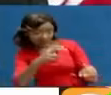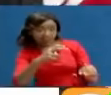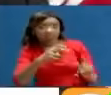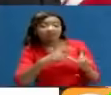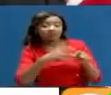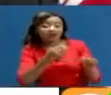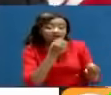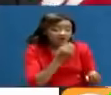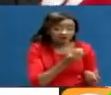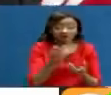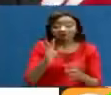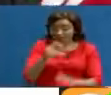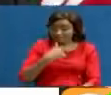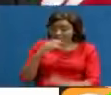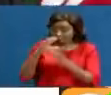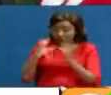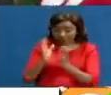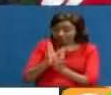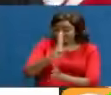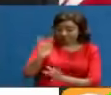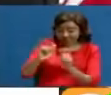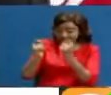to the BBI team? Not directly,